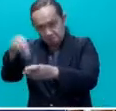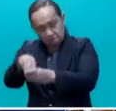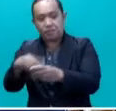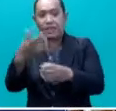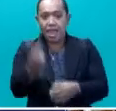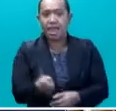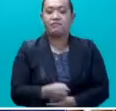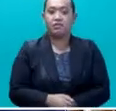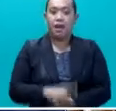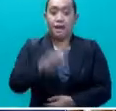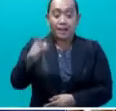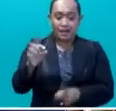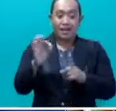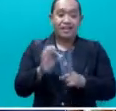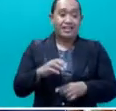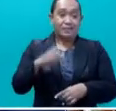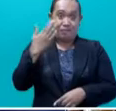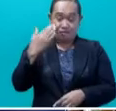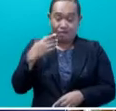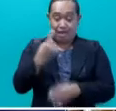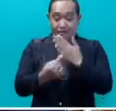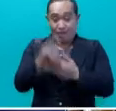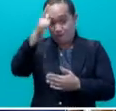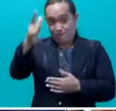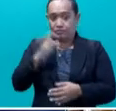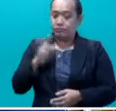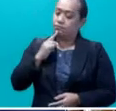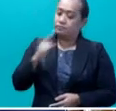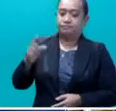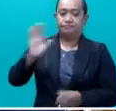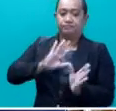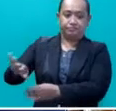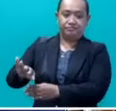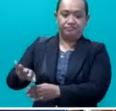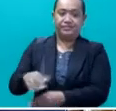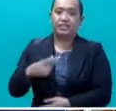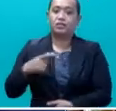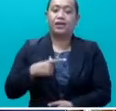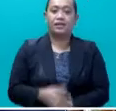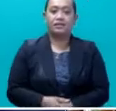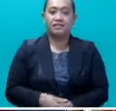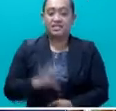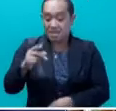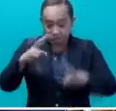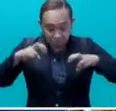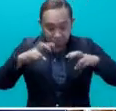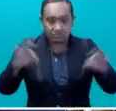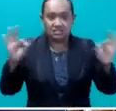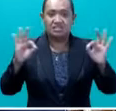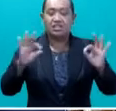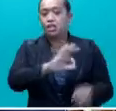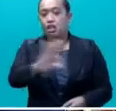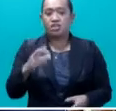his investigations, and these investigations remain incomplete. ARC